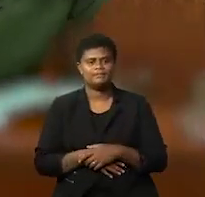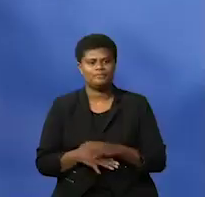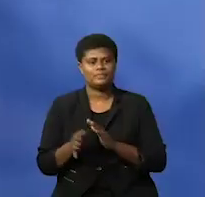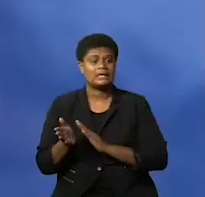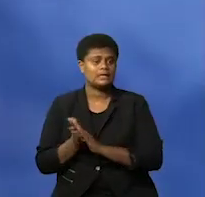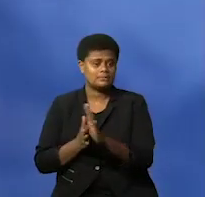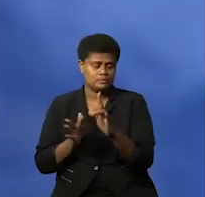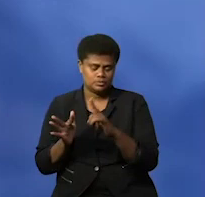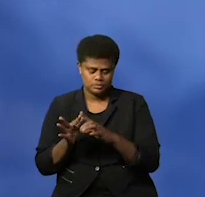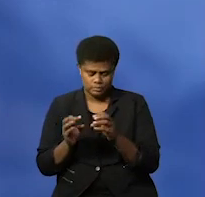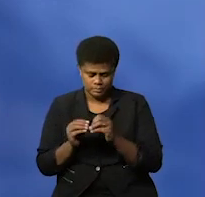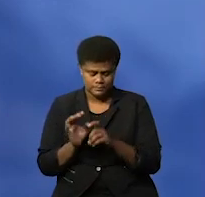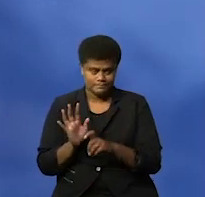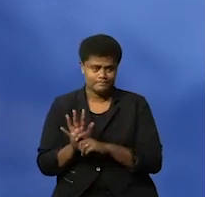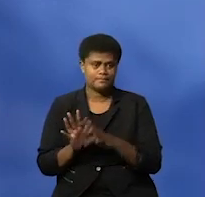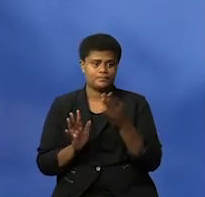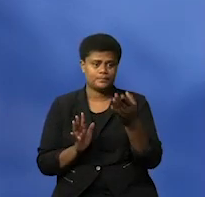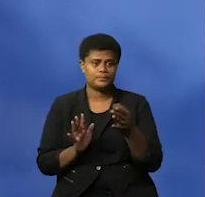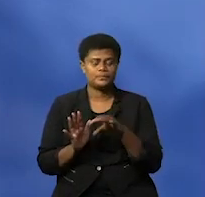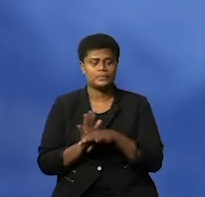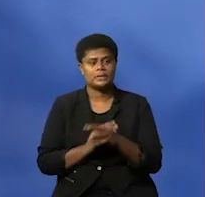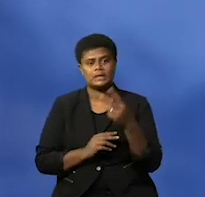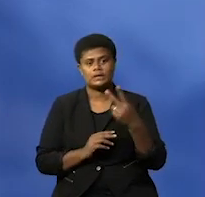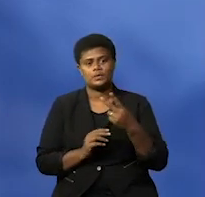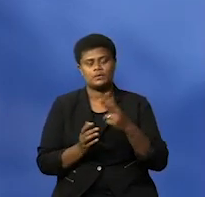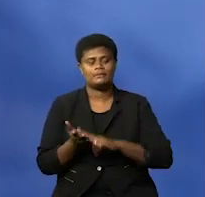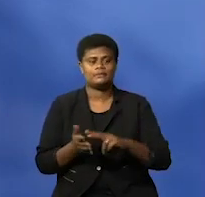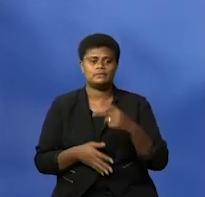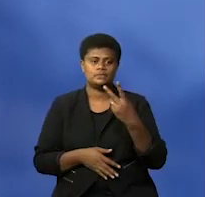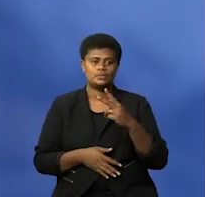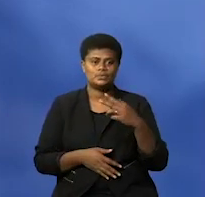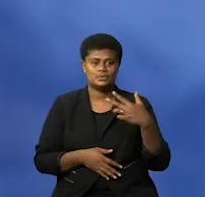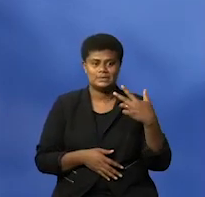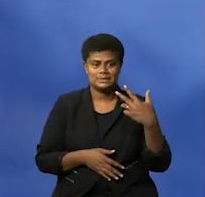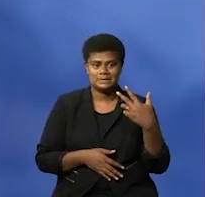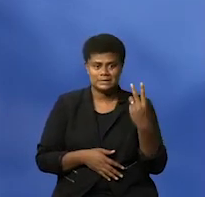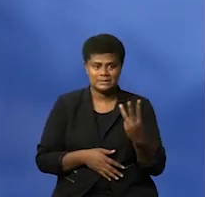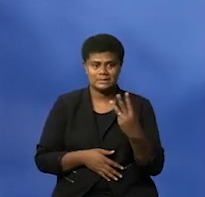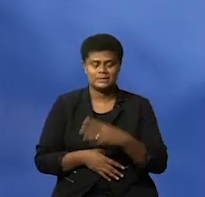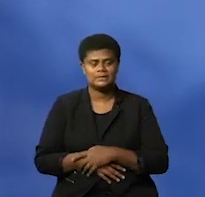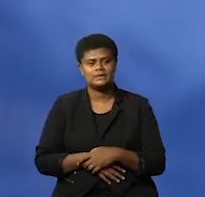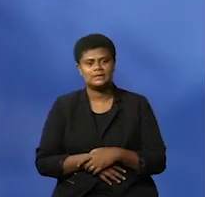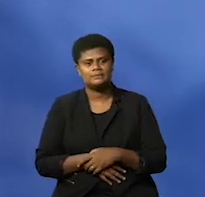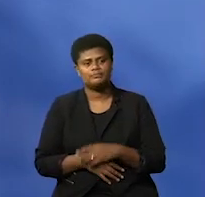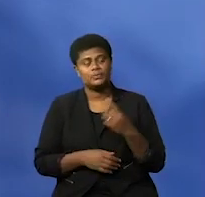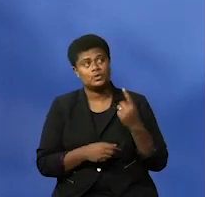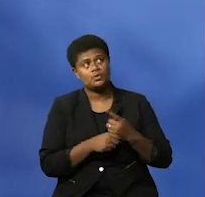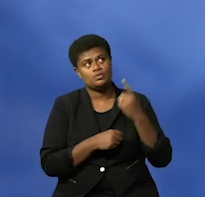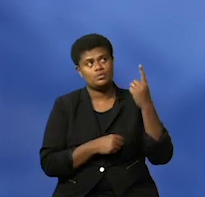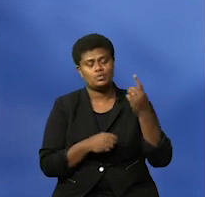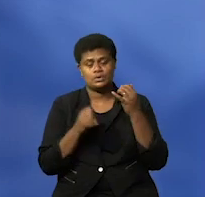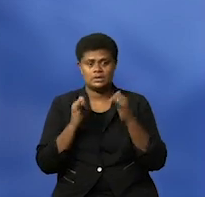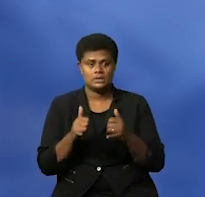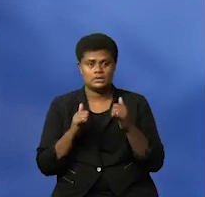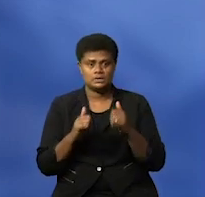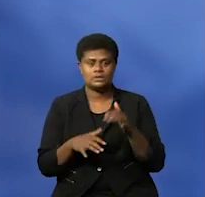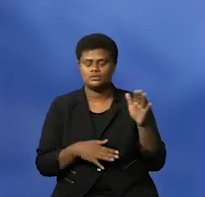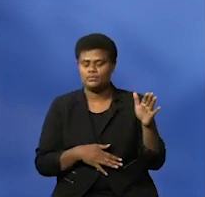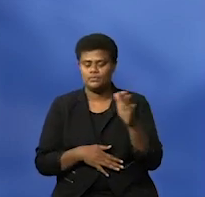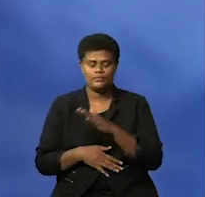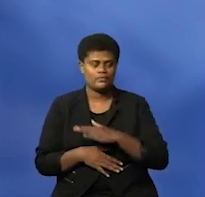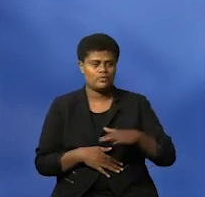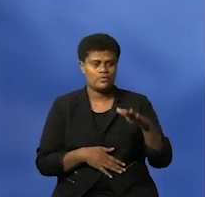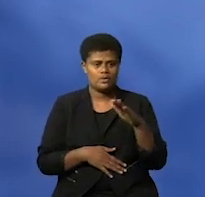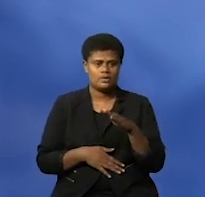and the Word of God says, to the general assembly and the church of the firstborn, which are written in heaven, and to God, the judge of all, and to